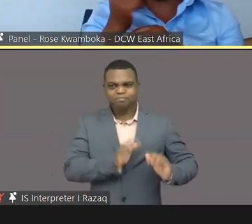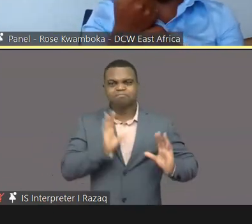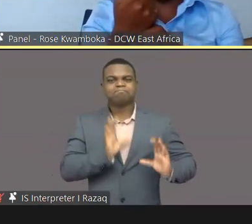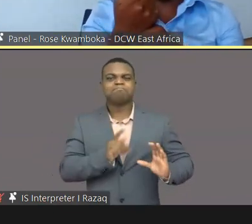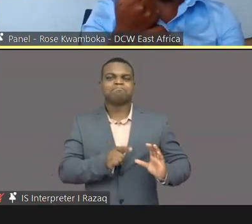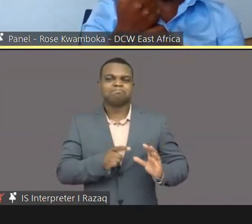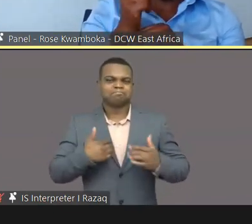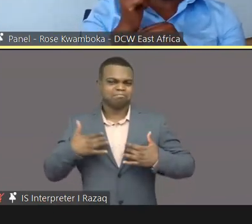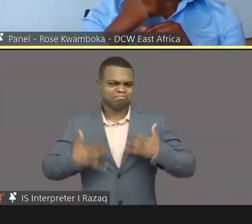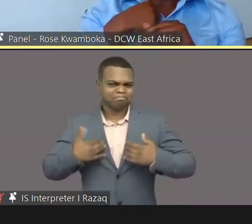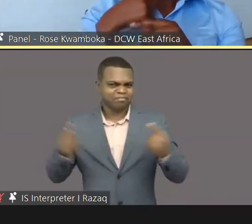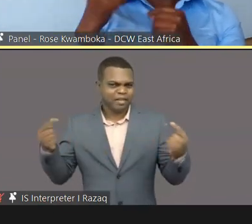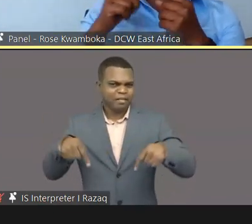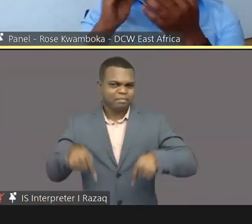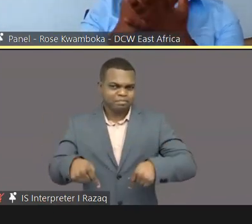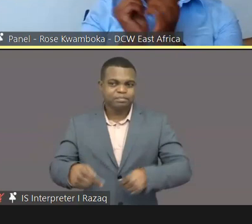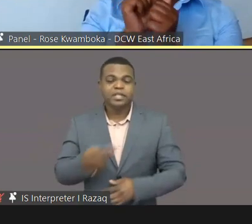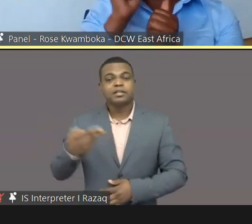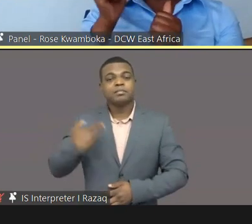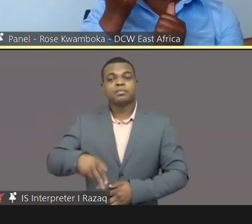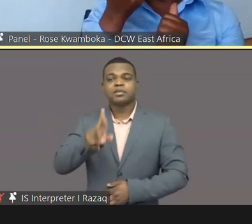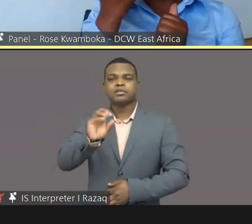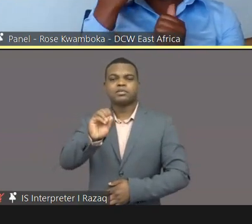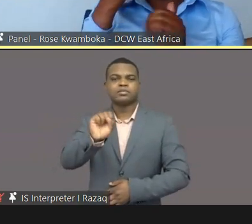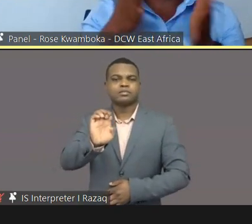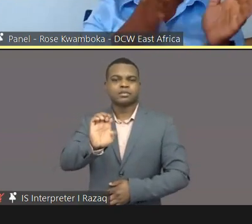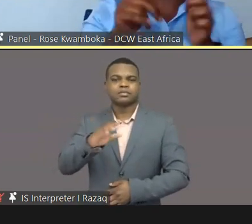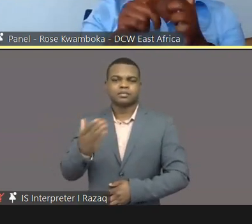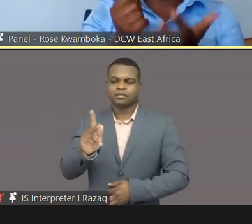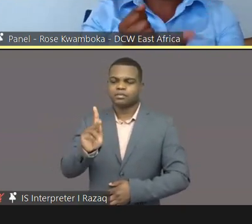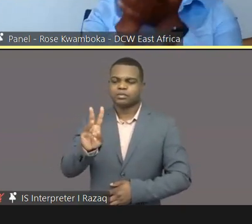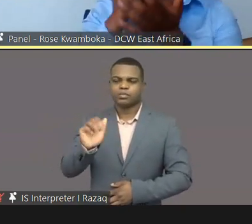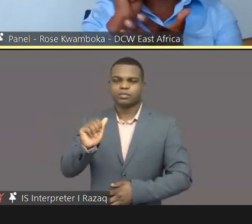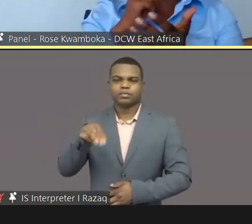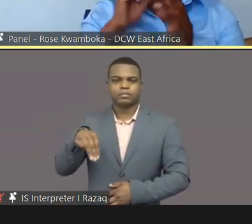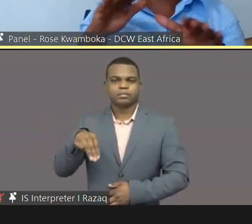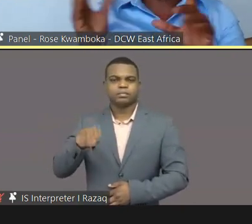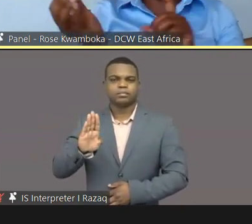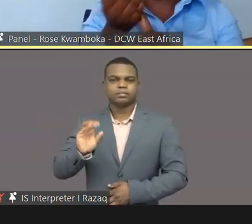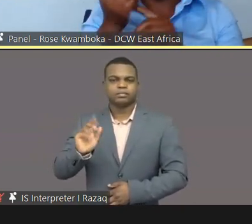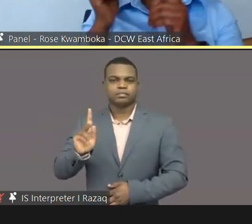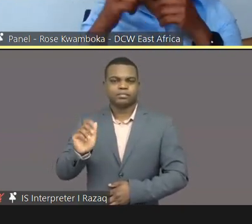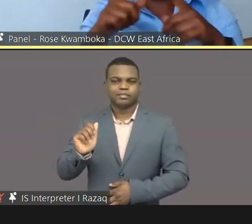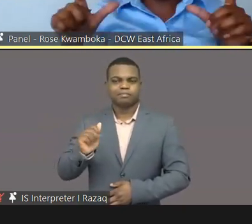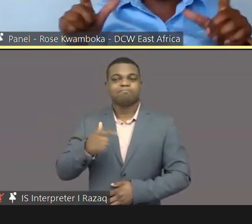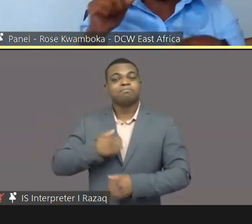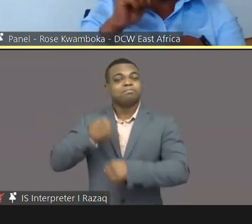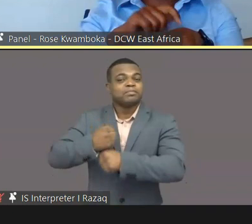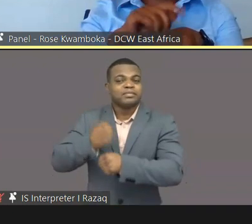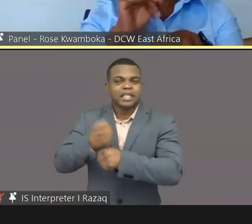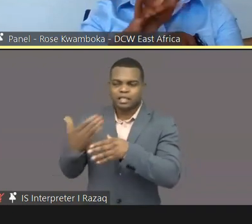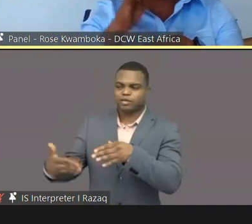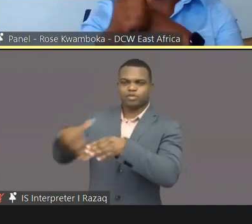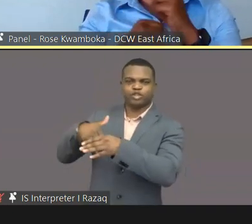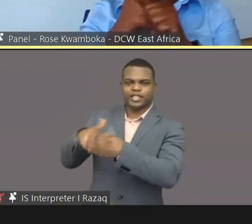Worldwide, based in Nairobi, Kenya. I'm going to share with you at least 5 ways that will help the deaf children acquire